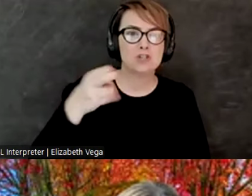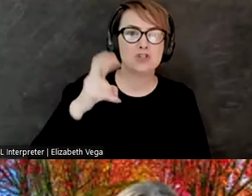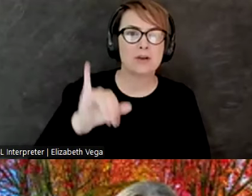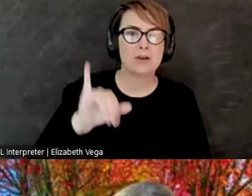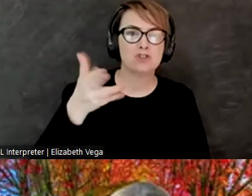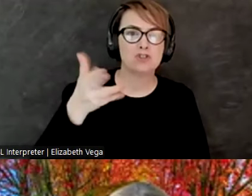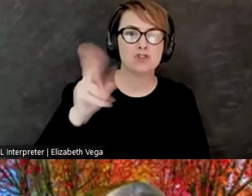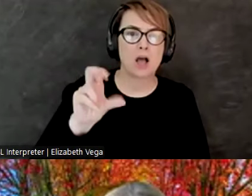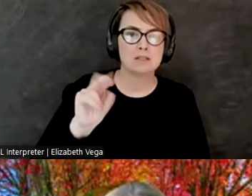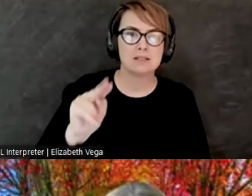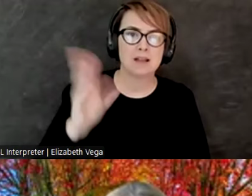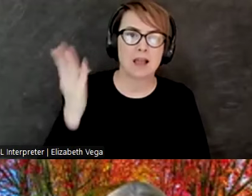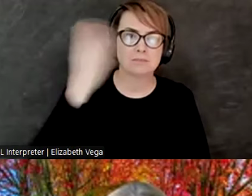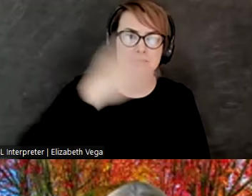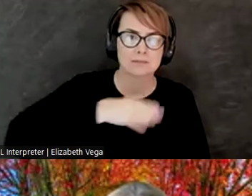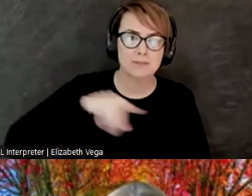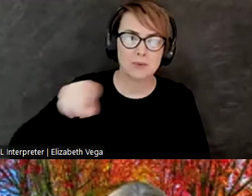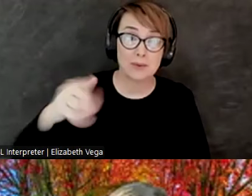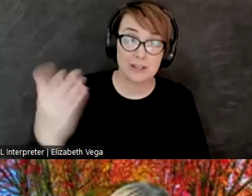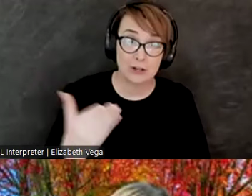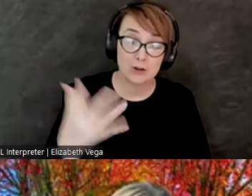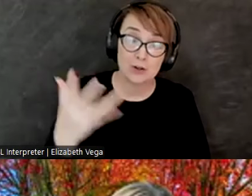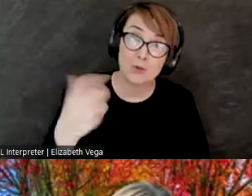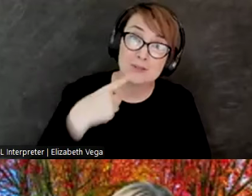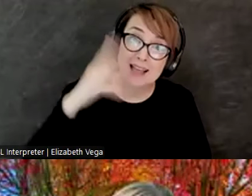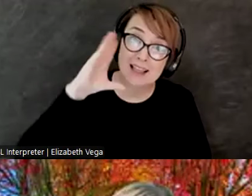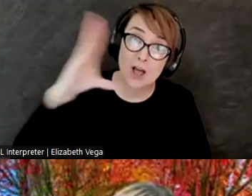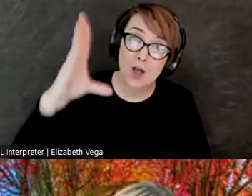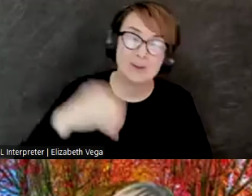hearing you that you were here. Do you want to say hello?